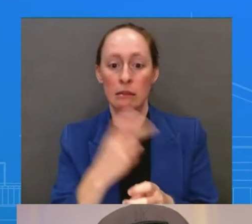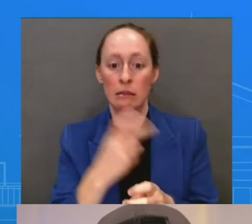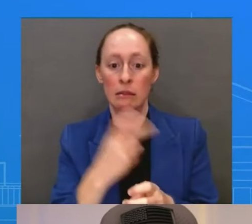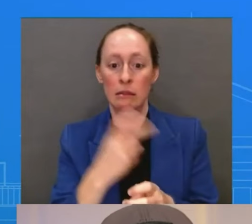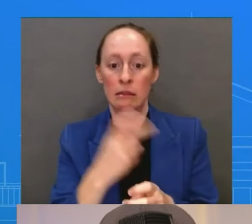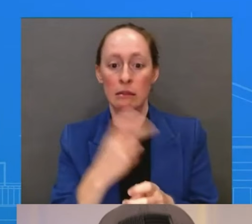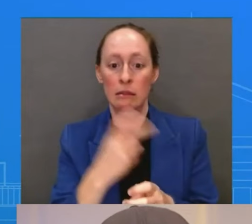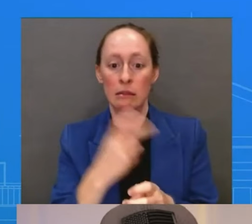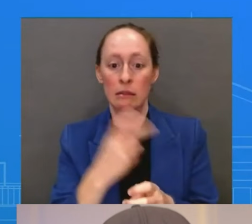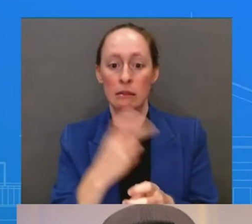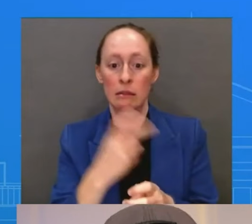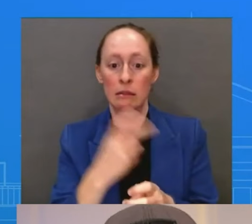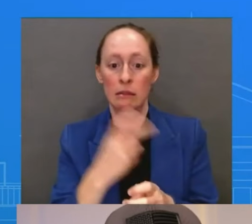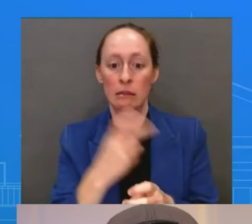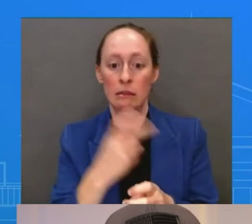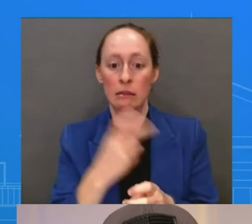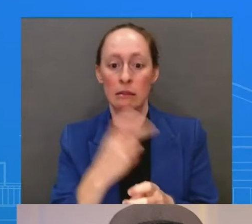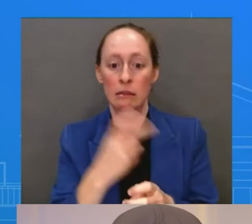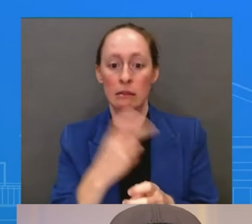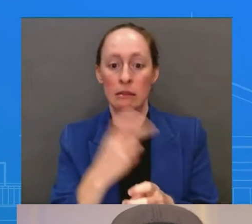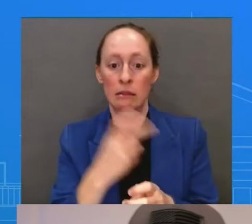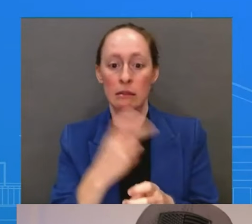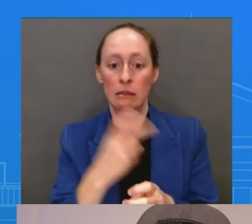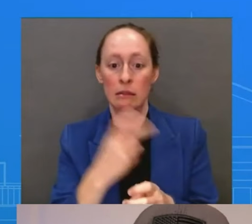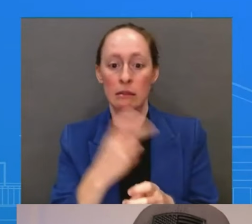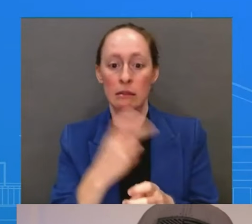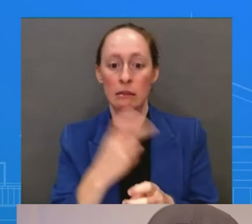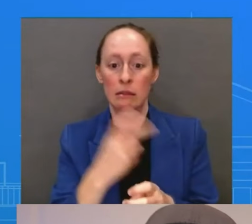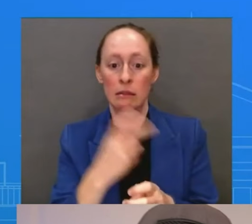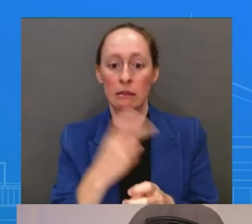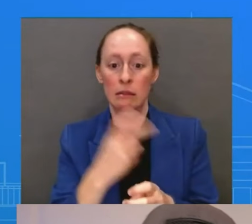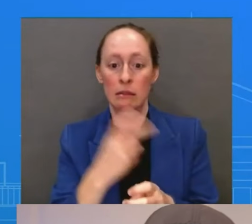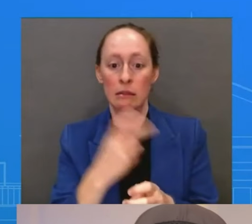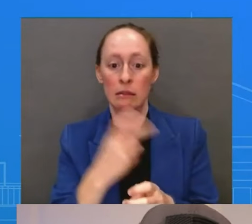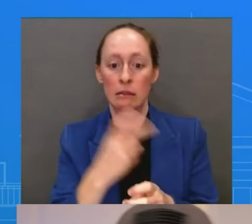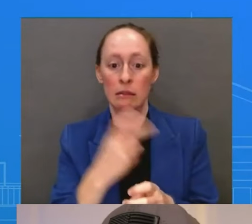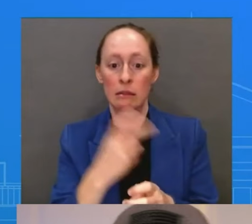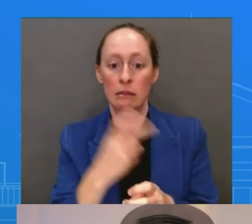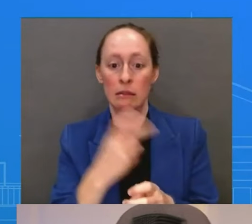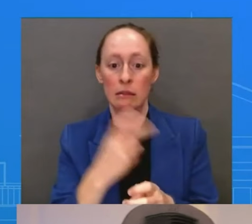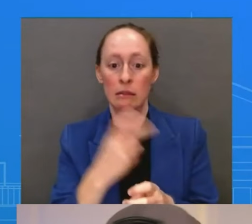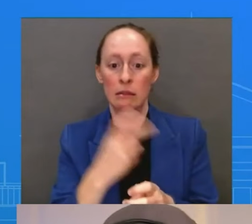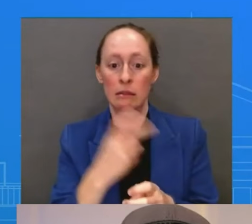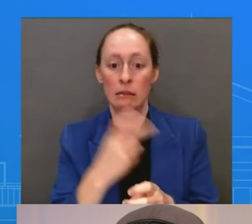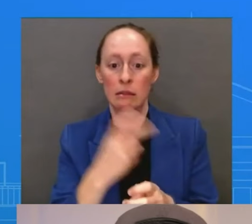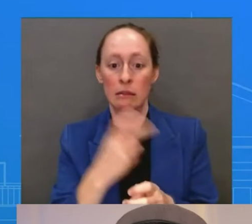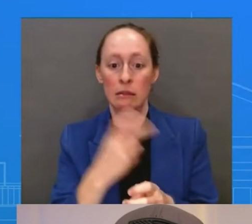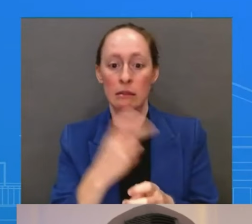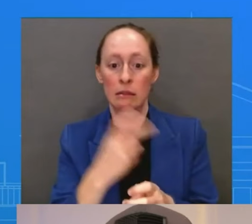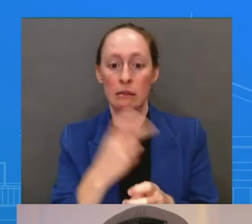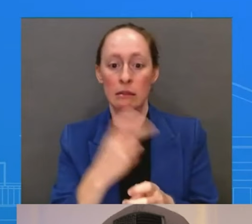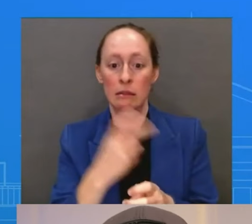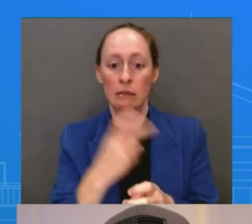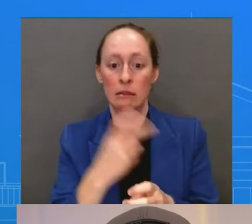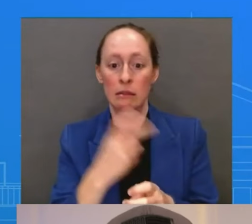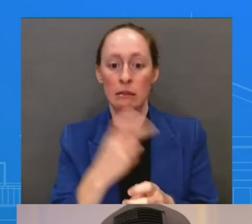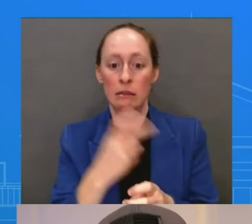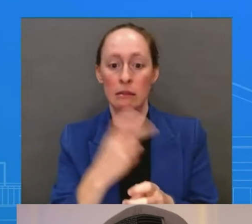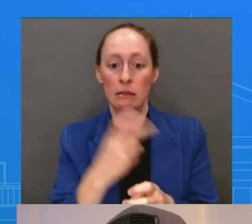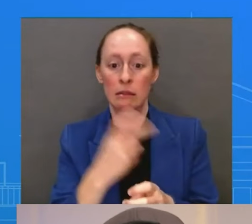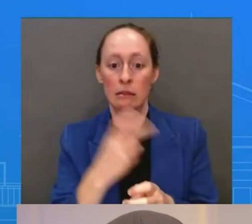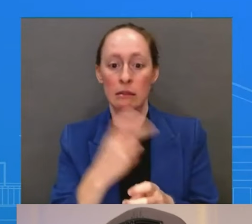billion has the possibility of going towards Iran, whether you say it's going to the regime or not. We all know where the money's going. Look, we all know where the money's